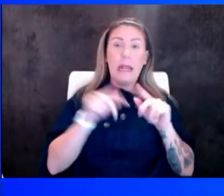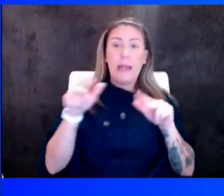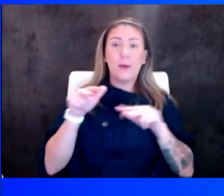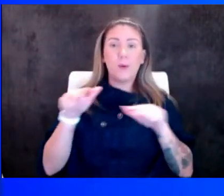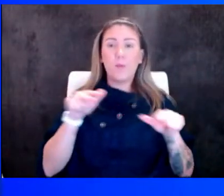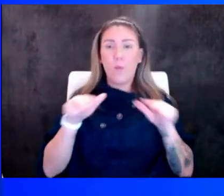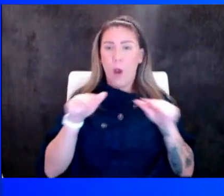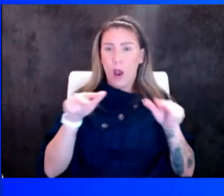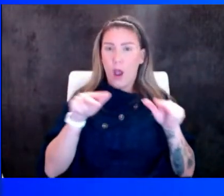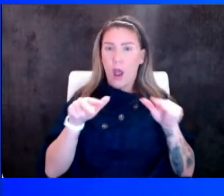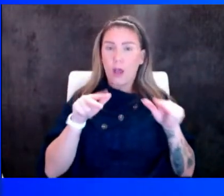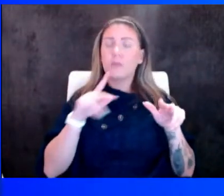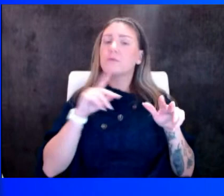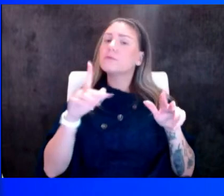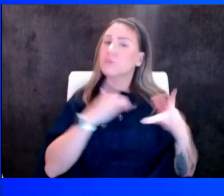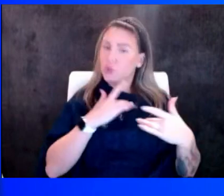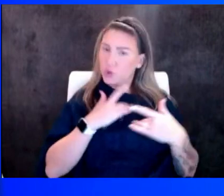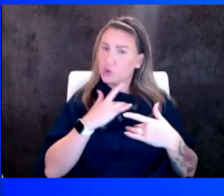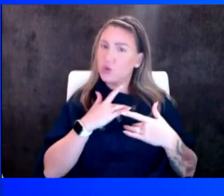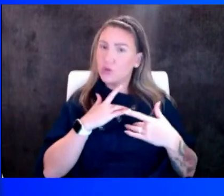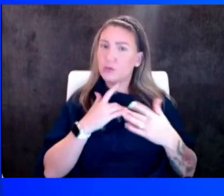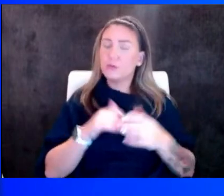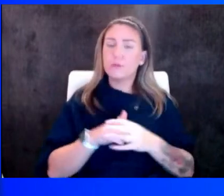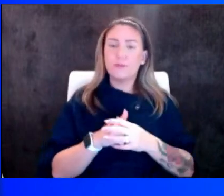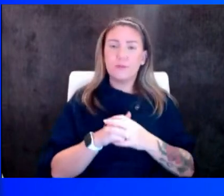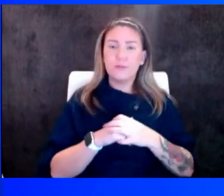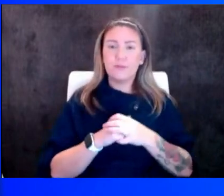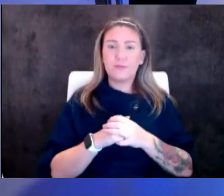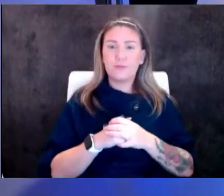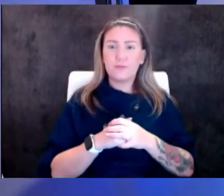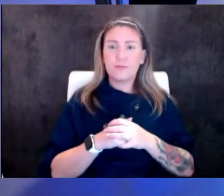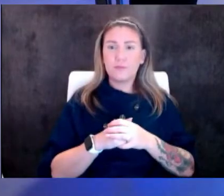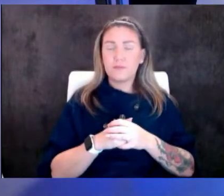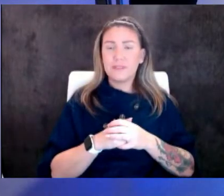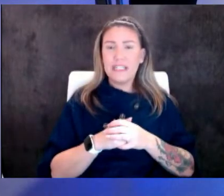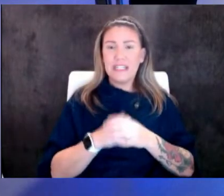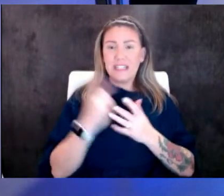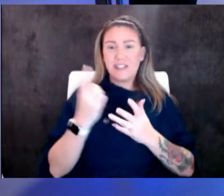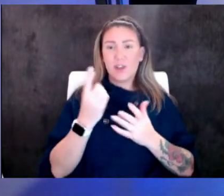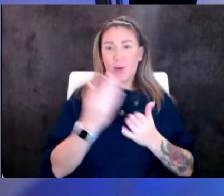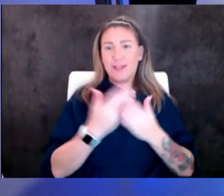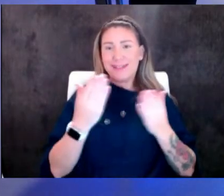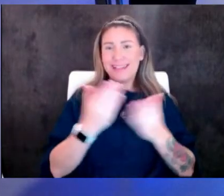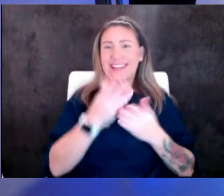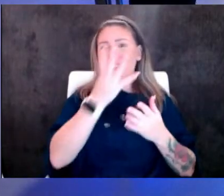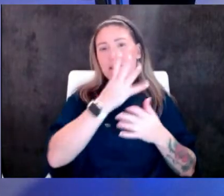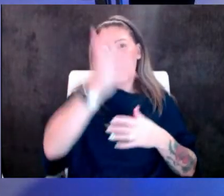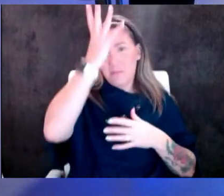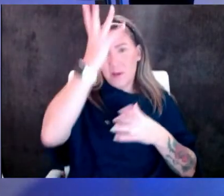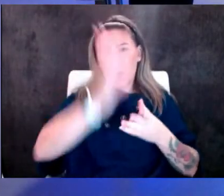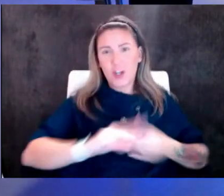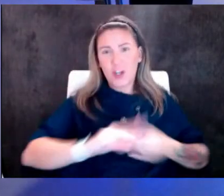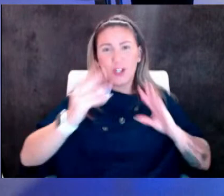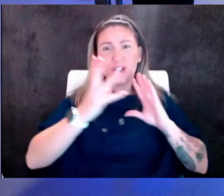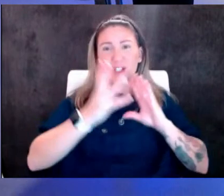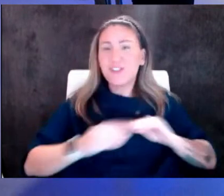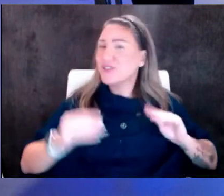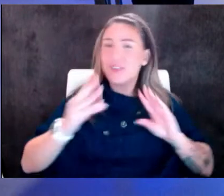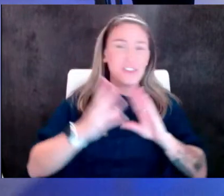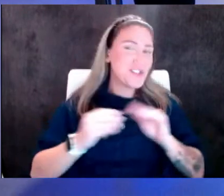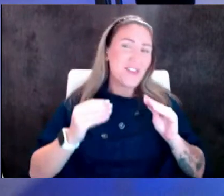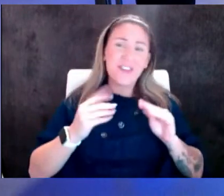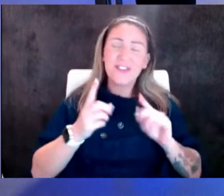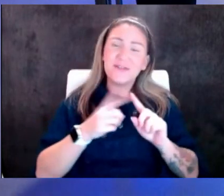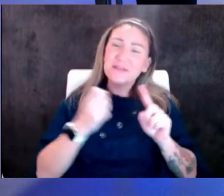concerning signs too. You know, it's always a thing. Okay, these are parent stories. You're getting parental stories this morning of